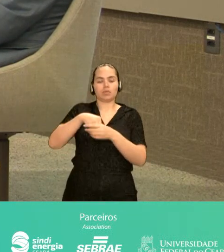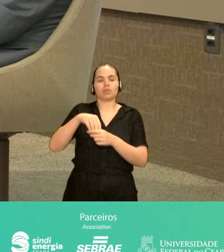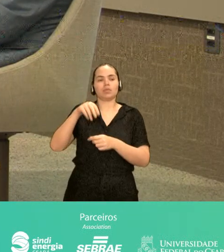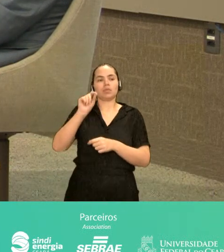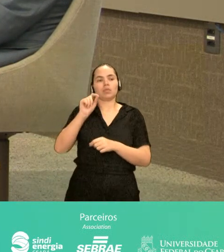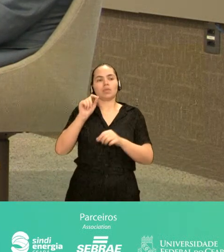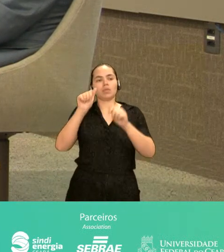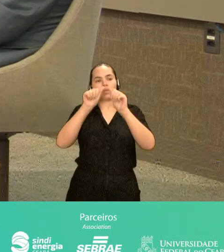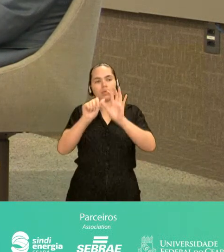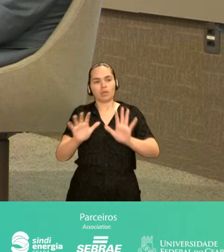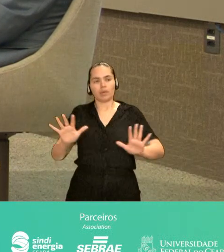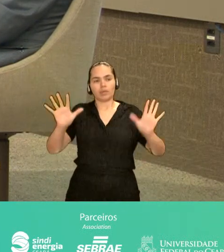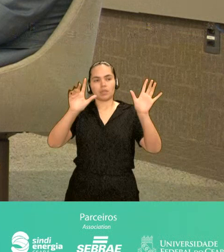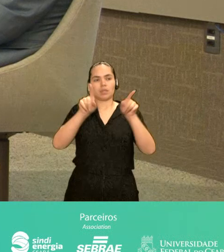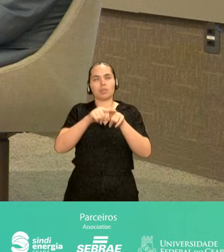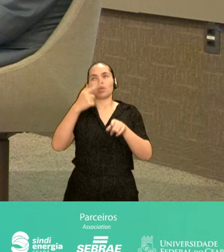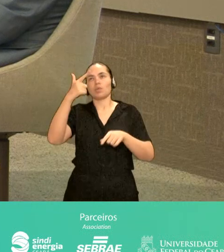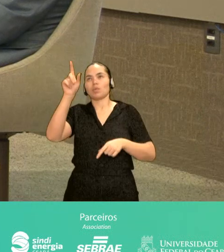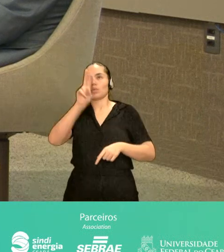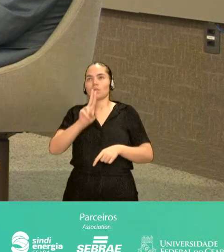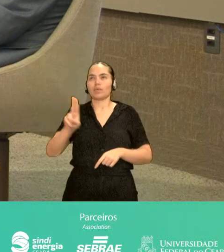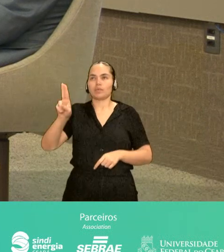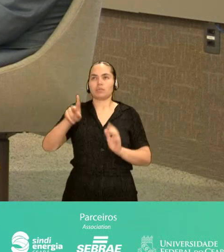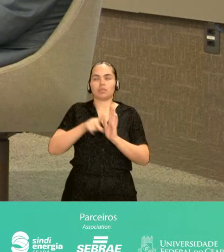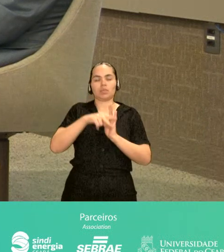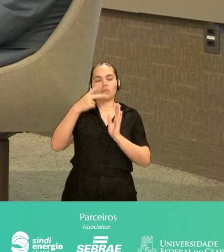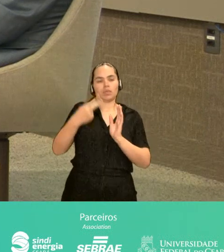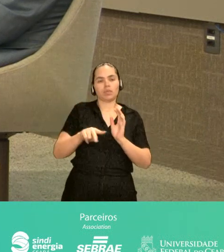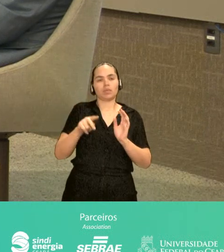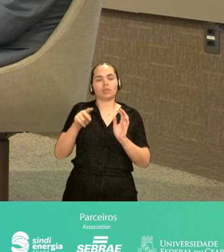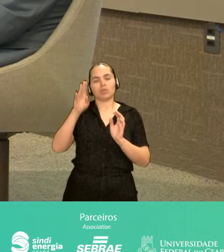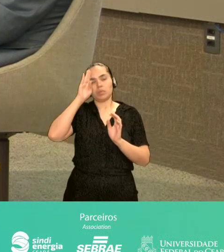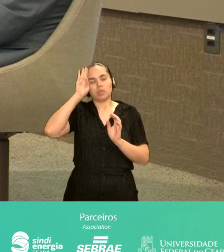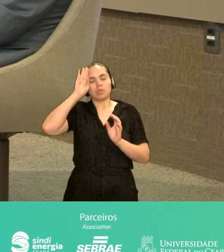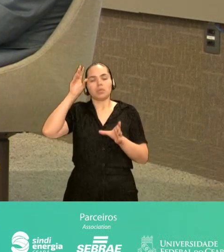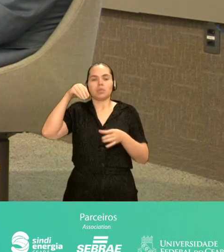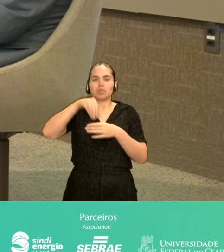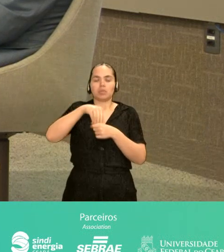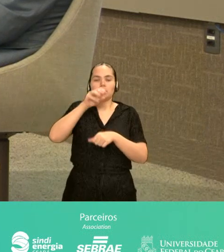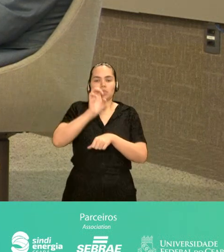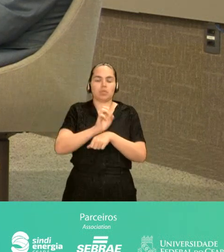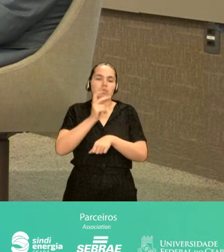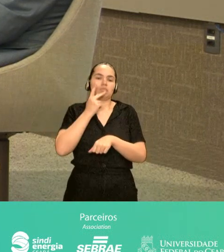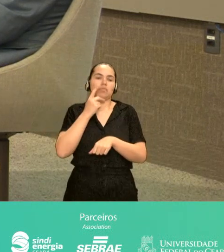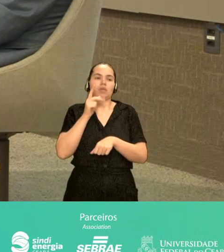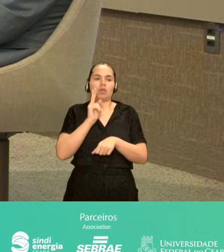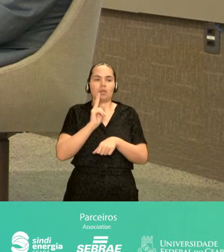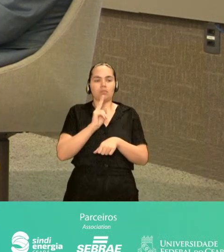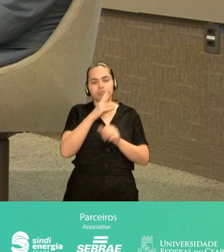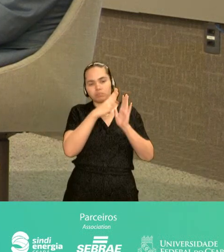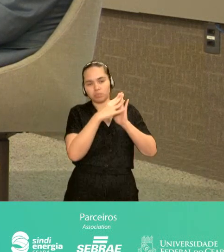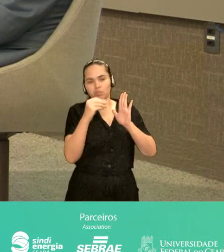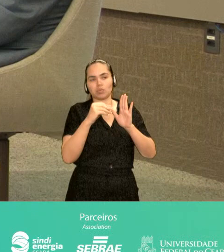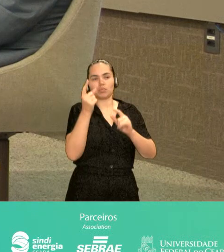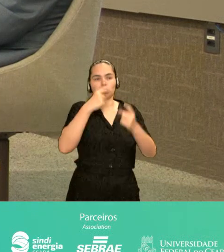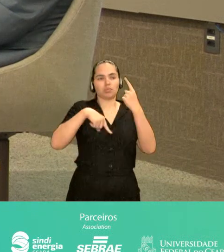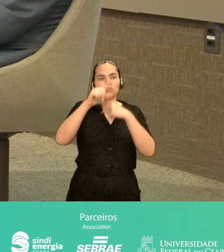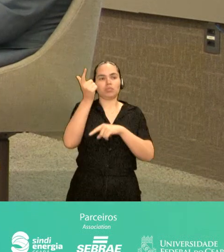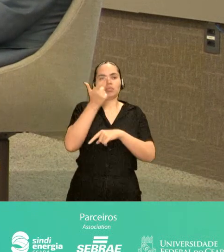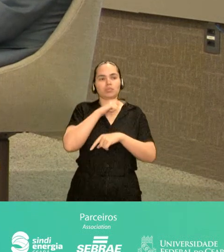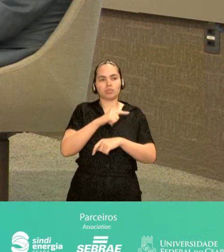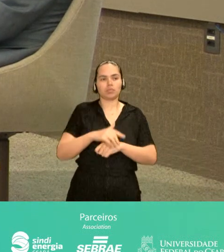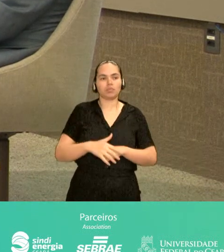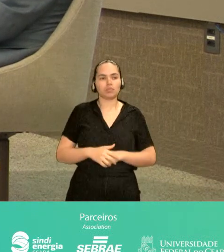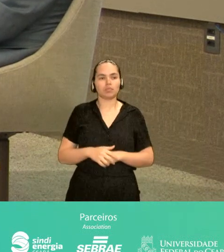the local universities to feature successful cases like this? So I would say in